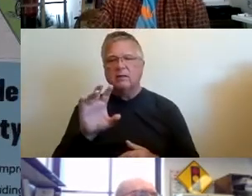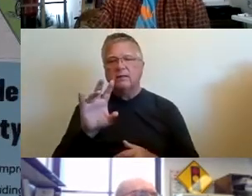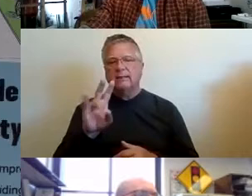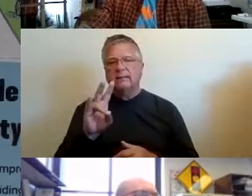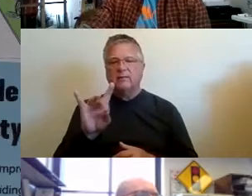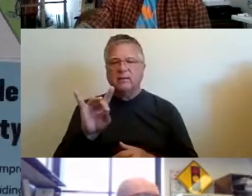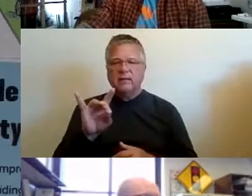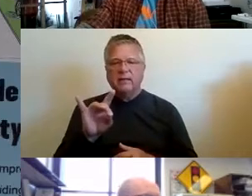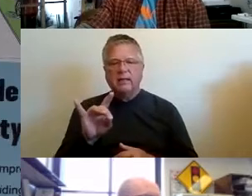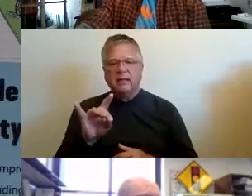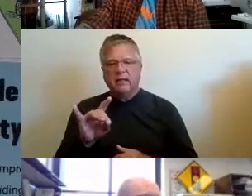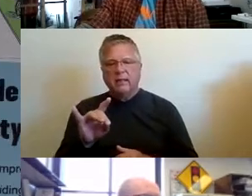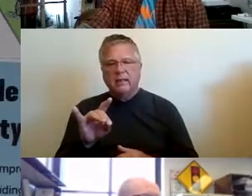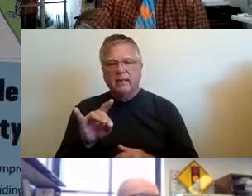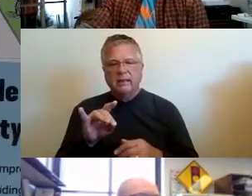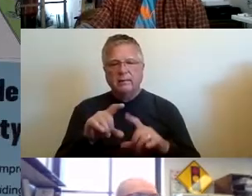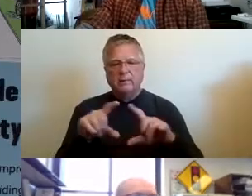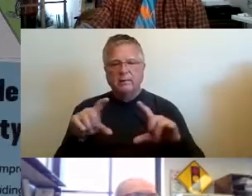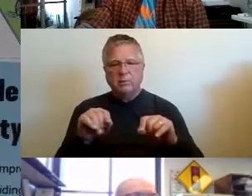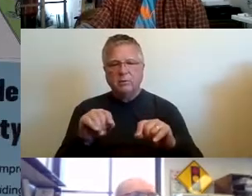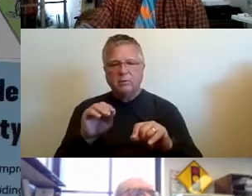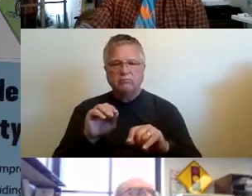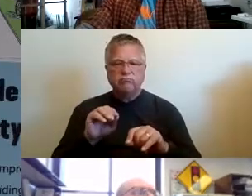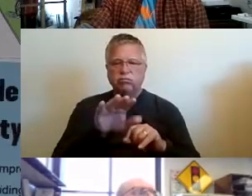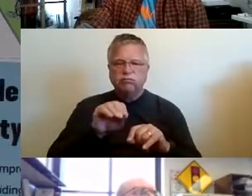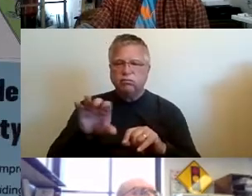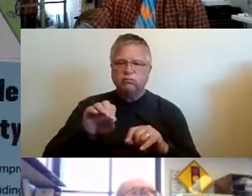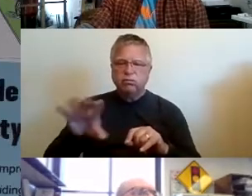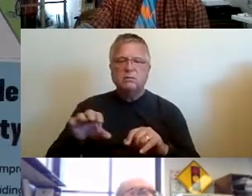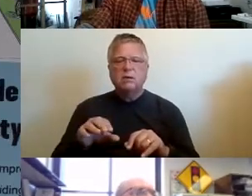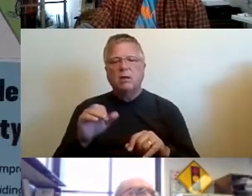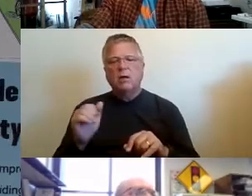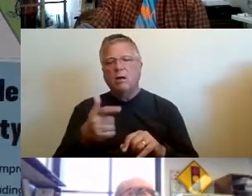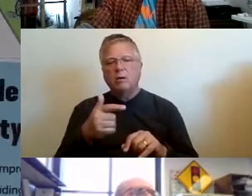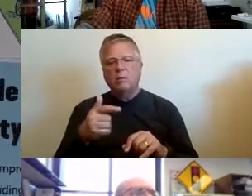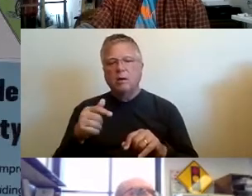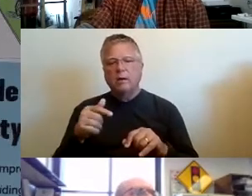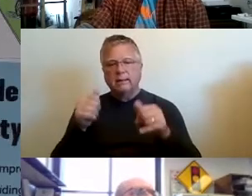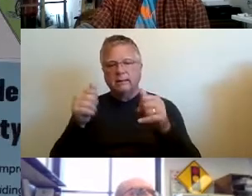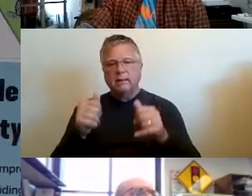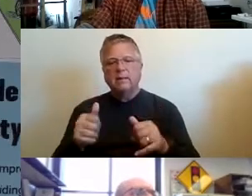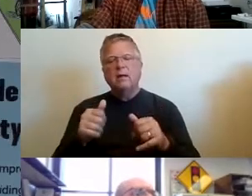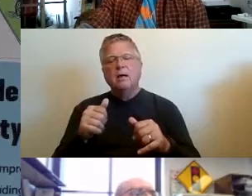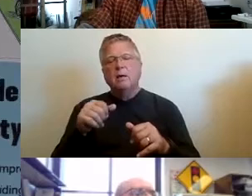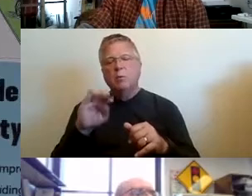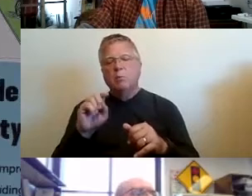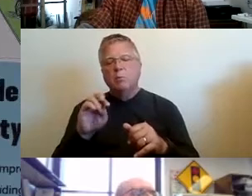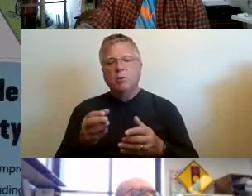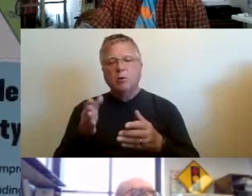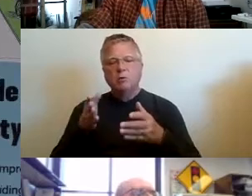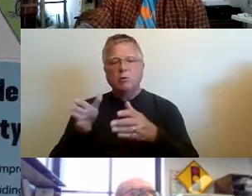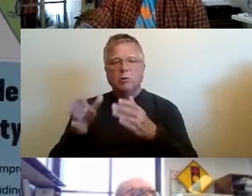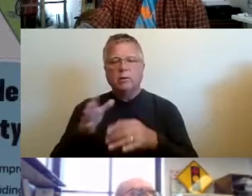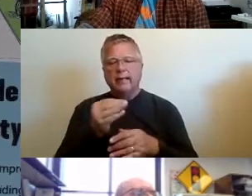8,778 postcards for all around the corridor, the proposed corridors that we have today, and also in general